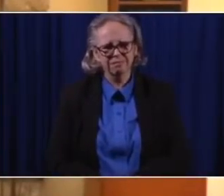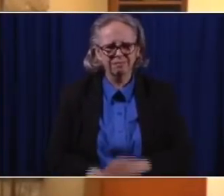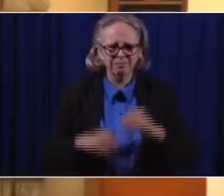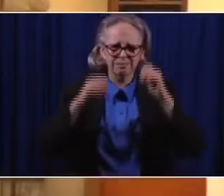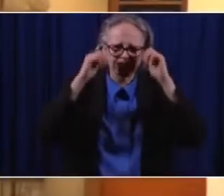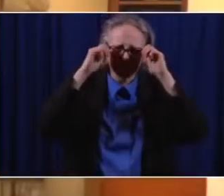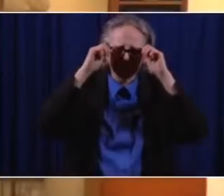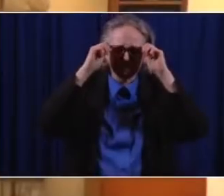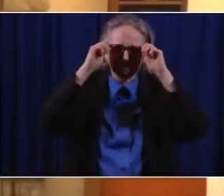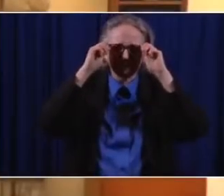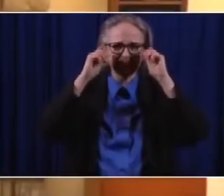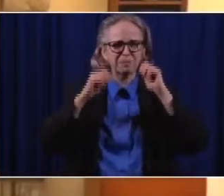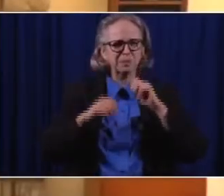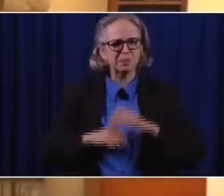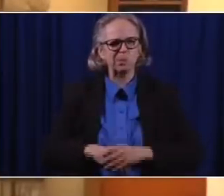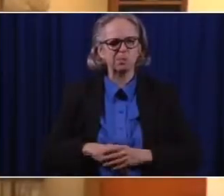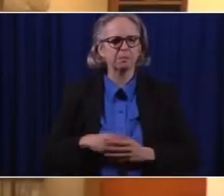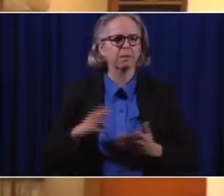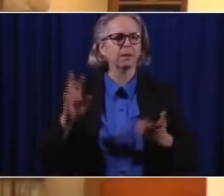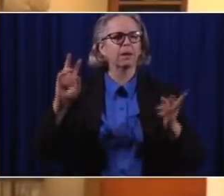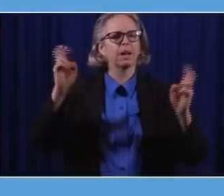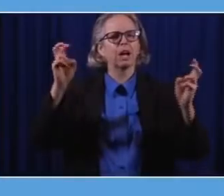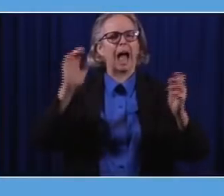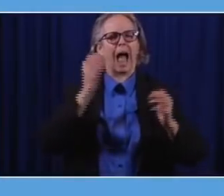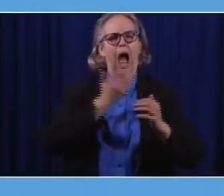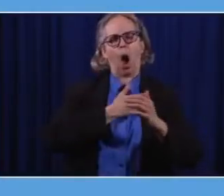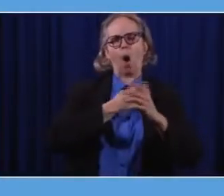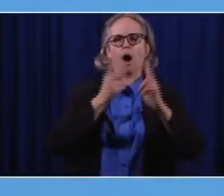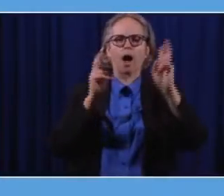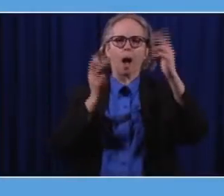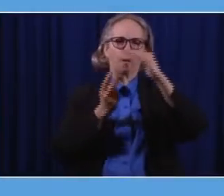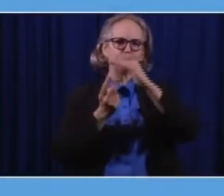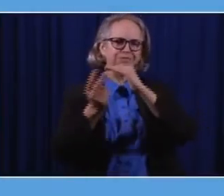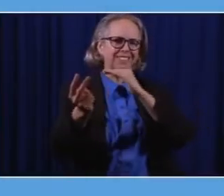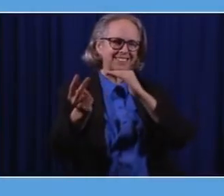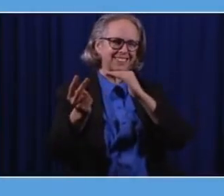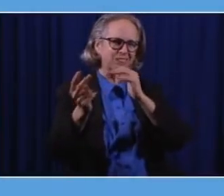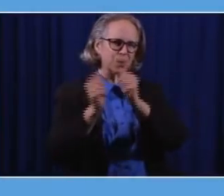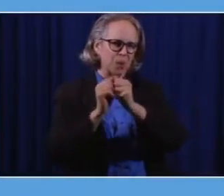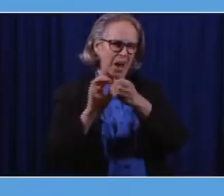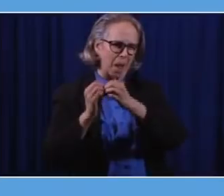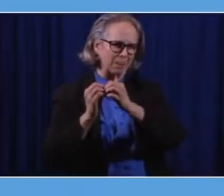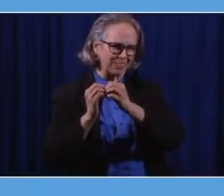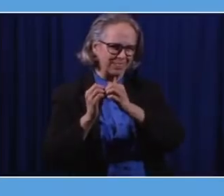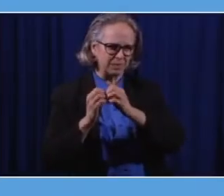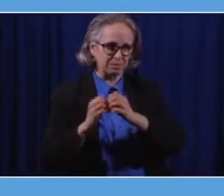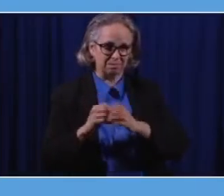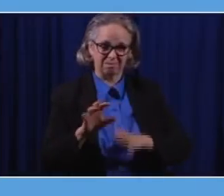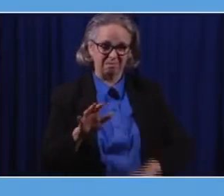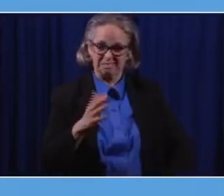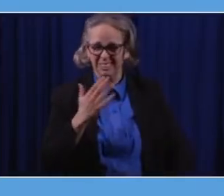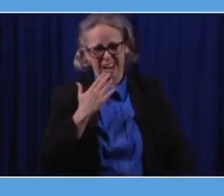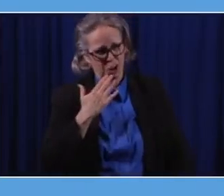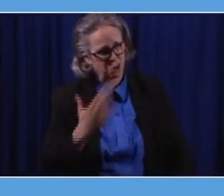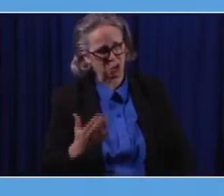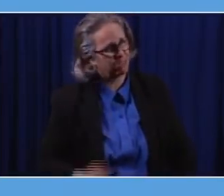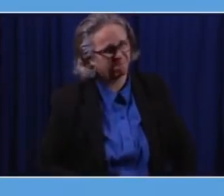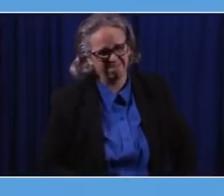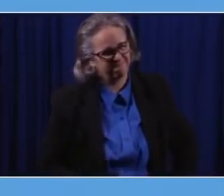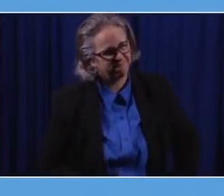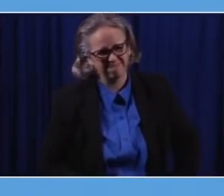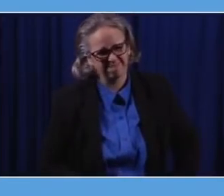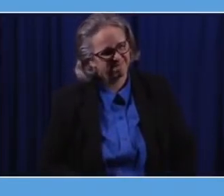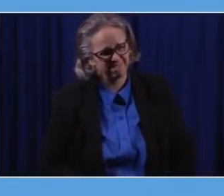I would call the predictor slides. And again, not good news. COVID-related outpatient